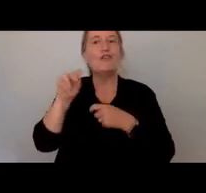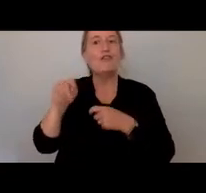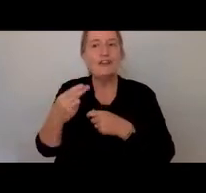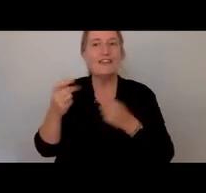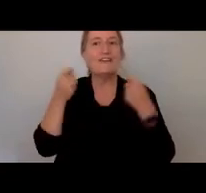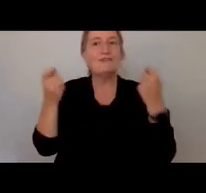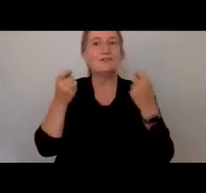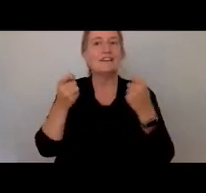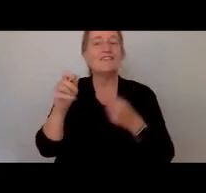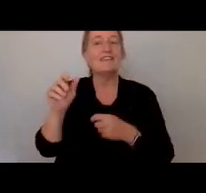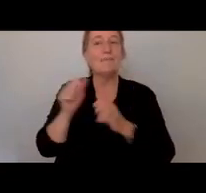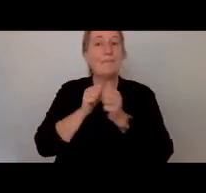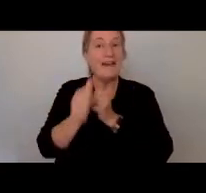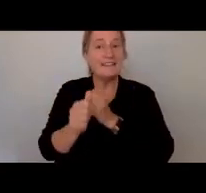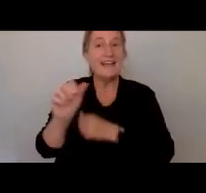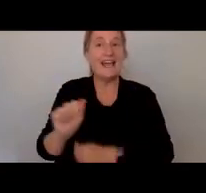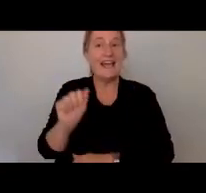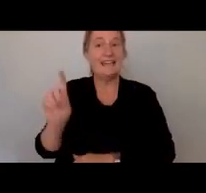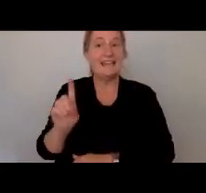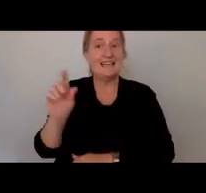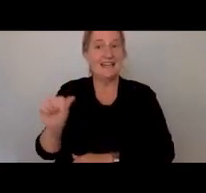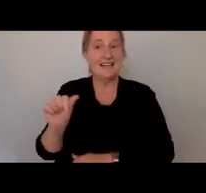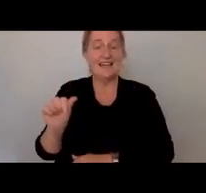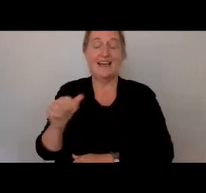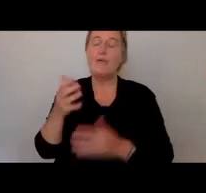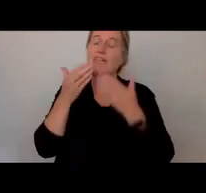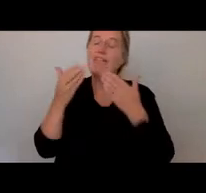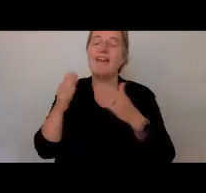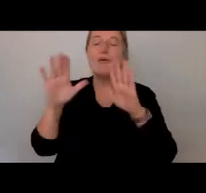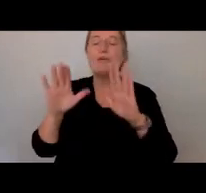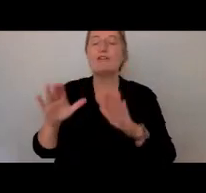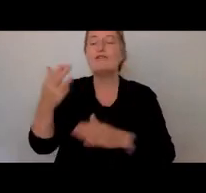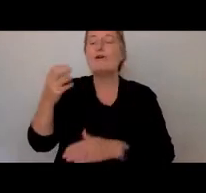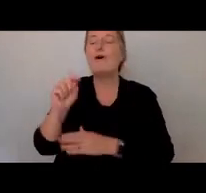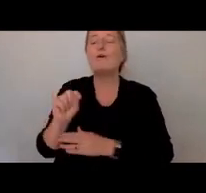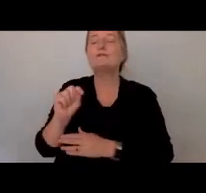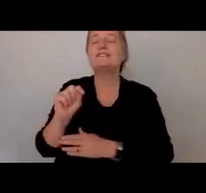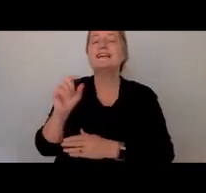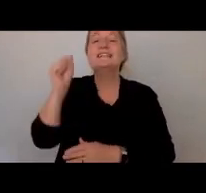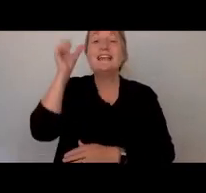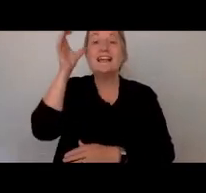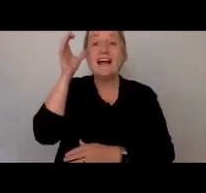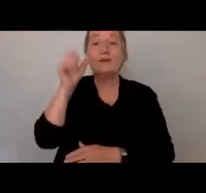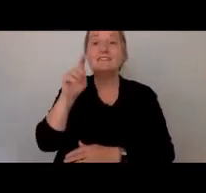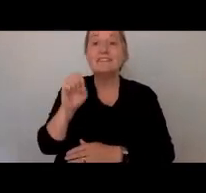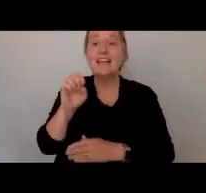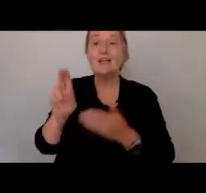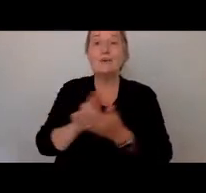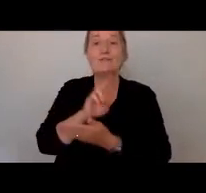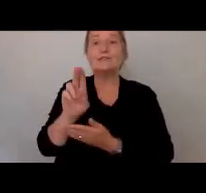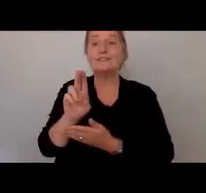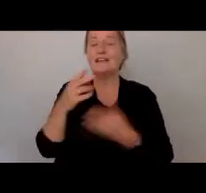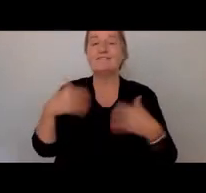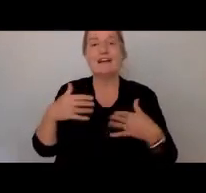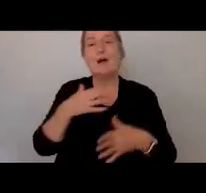like to thank our great host, St. Cloud State University. I wish I could visit now. I love going to St. Cloud State, and maybe I can in the